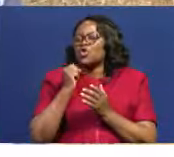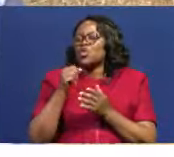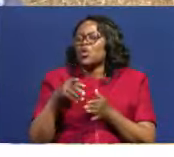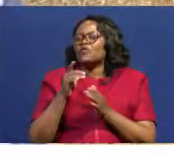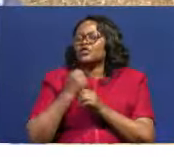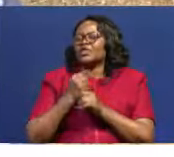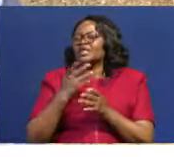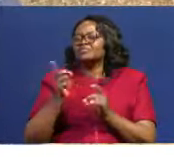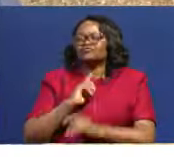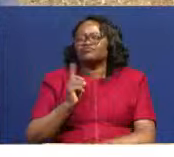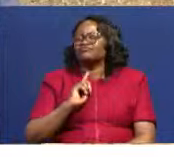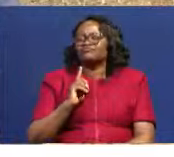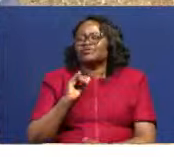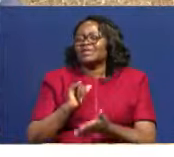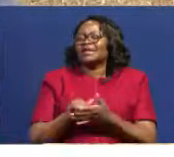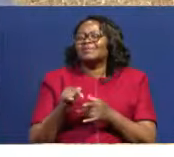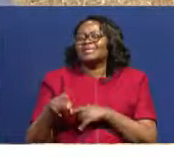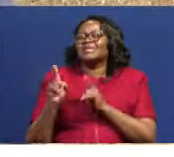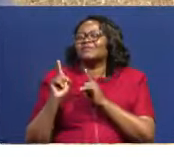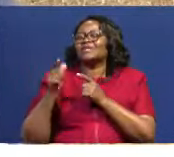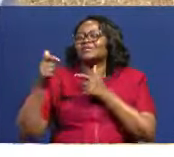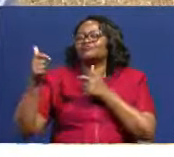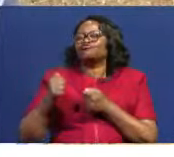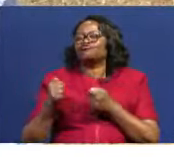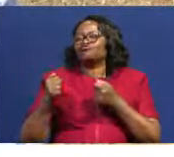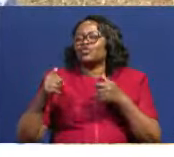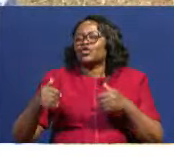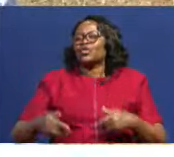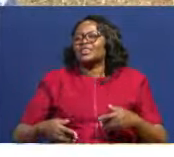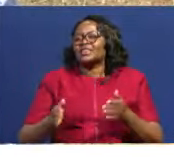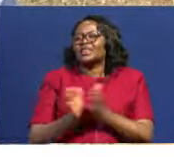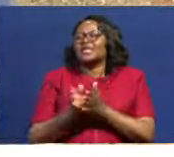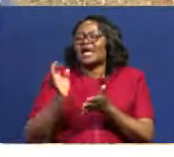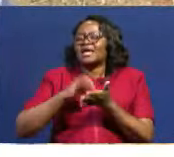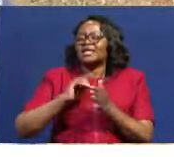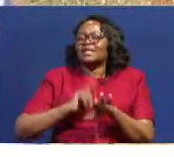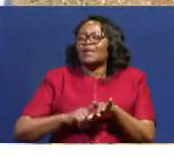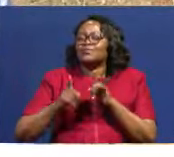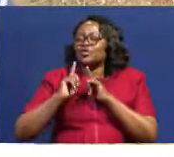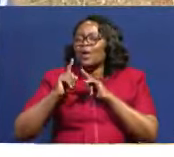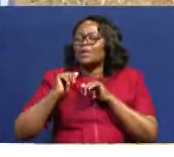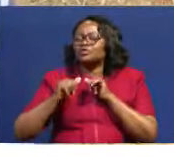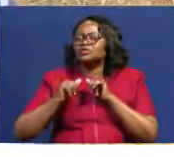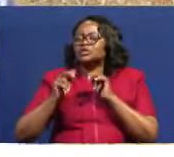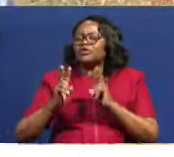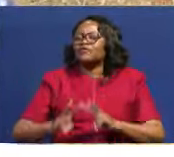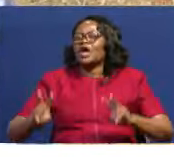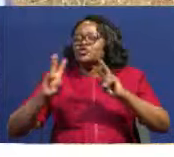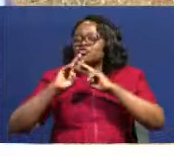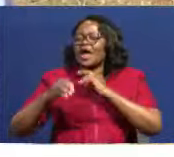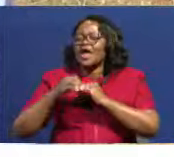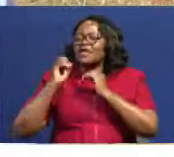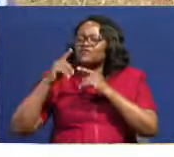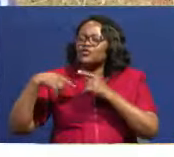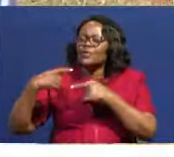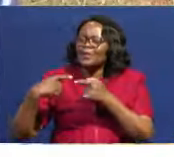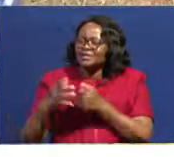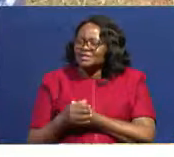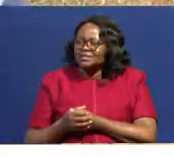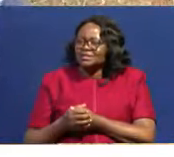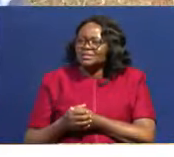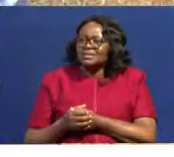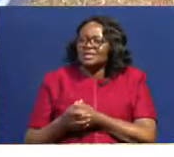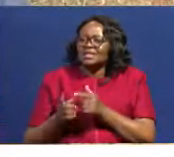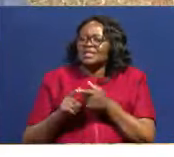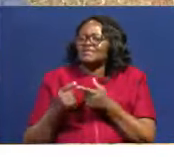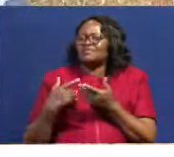things. Then that by itself is attracting the youth. Then again, when you talk about the value add, if you're going to process, like, you know, when you go down to